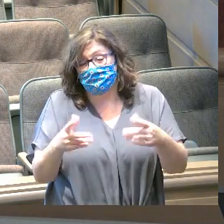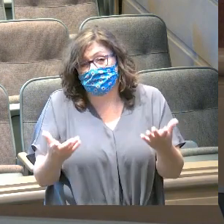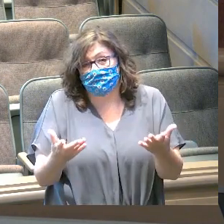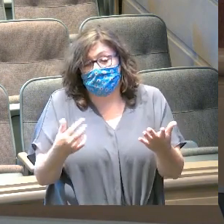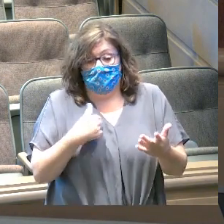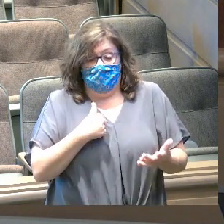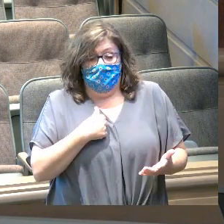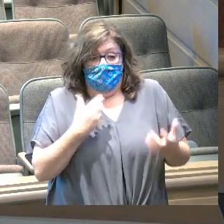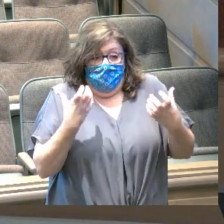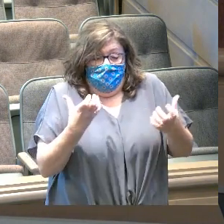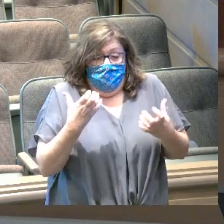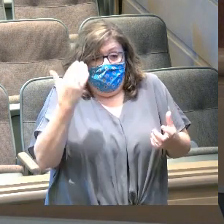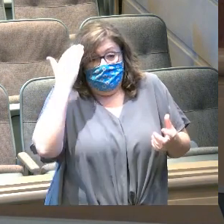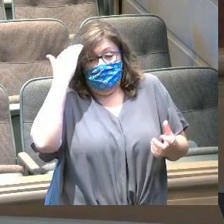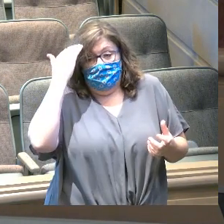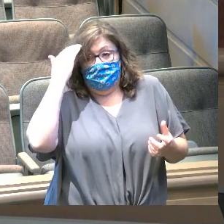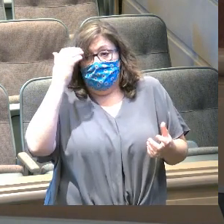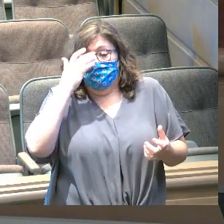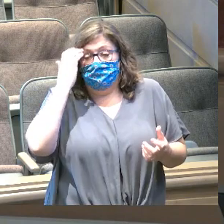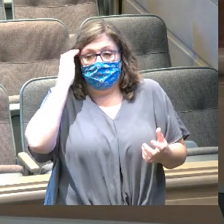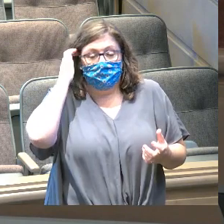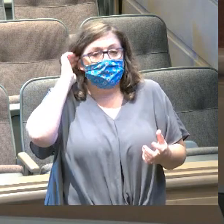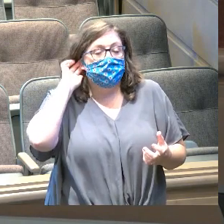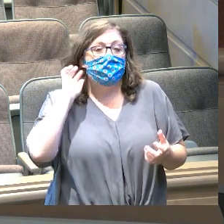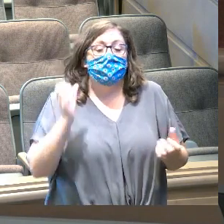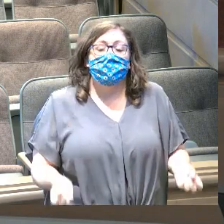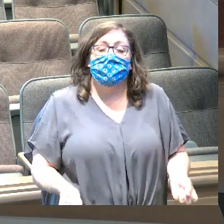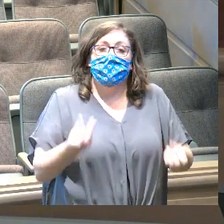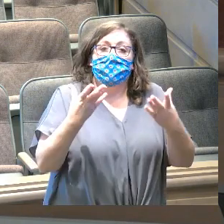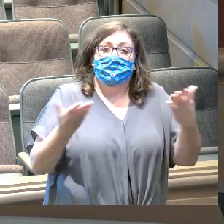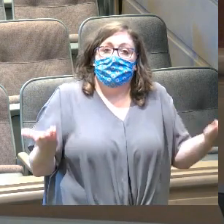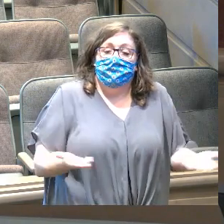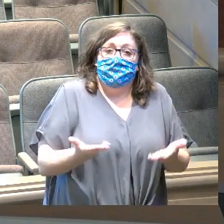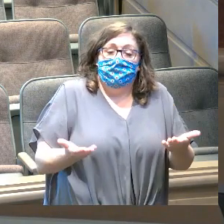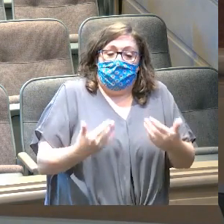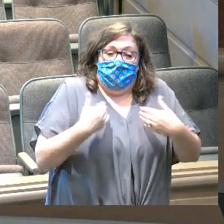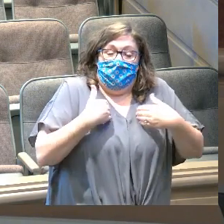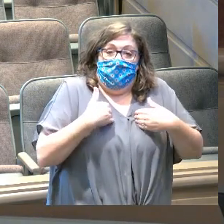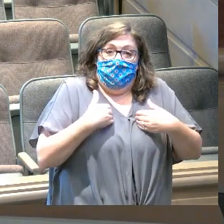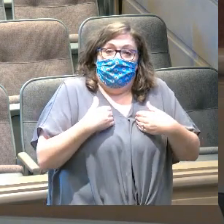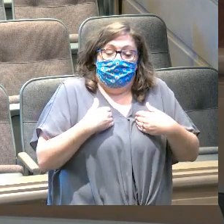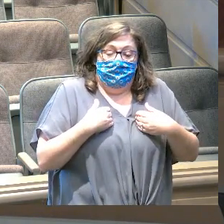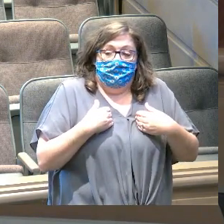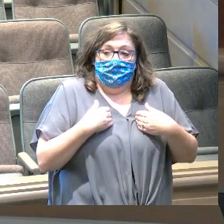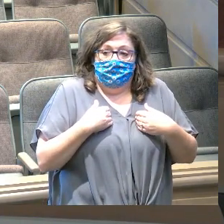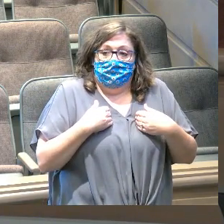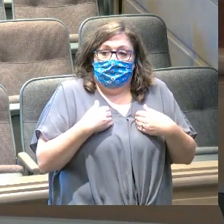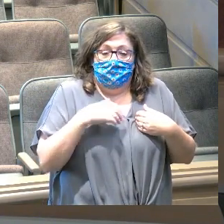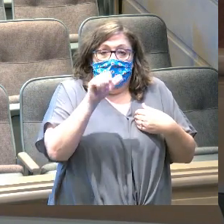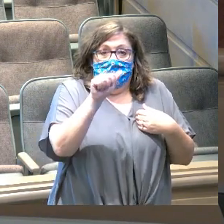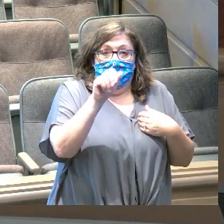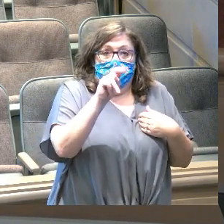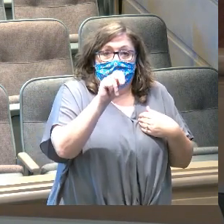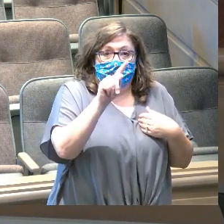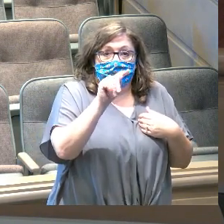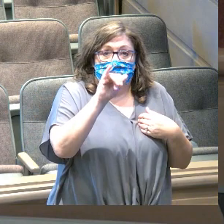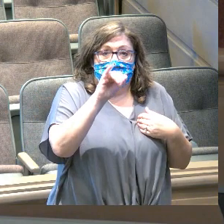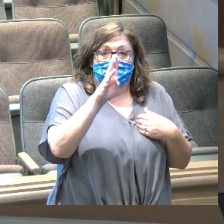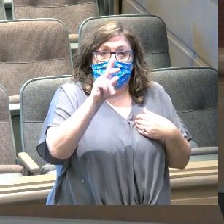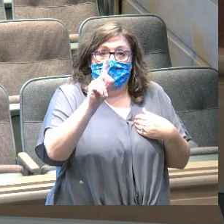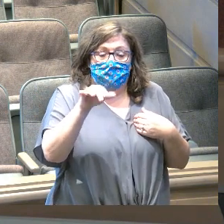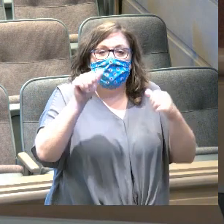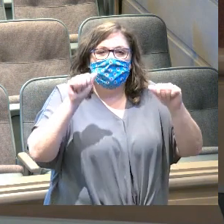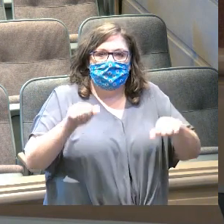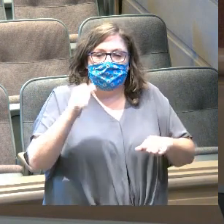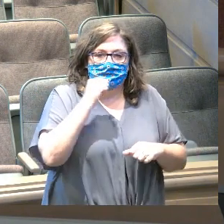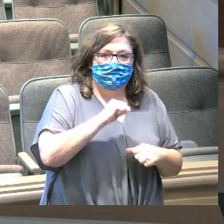this resource or not, I want to know how many people in this community have the antibody, how many people have had the virus, have